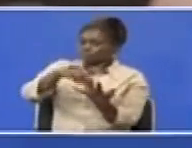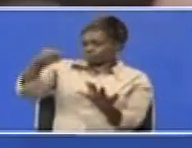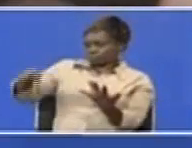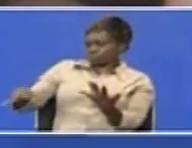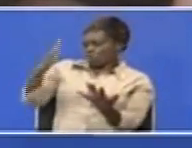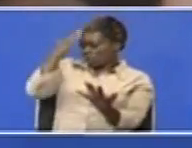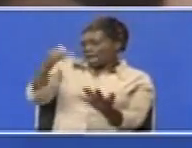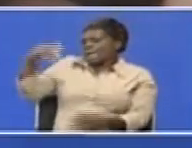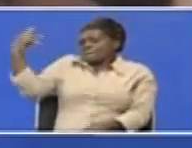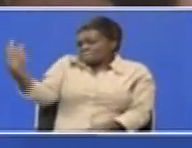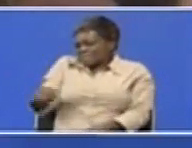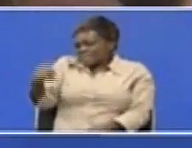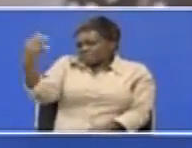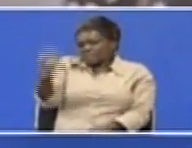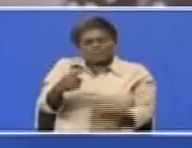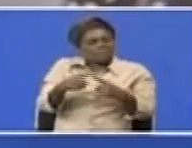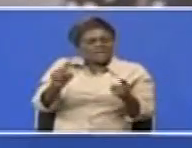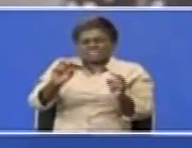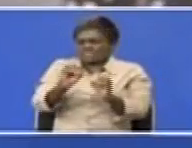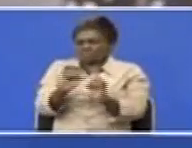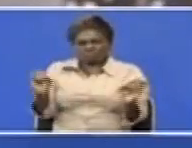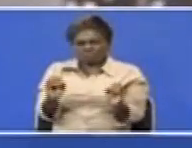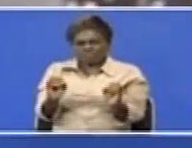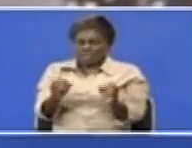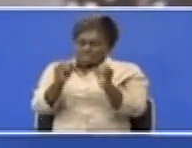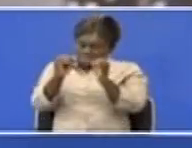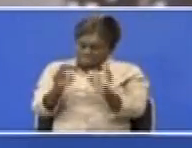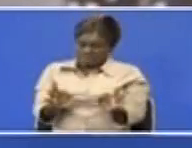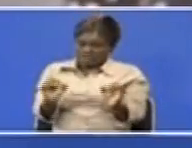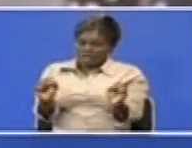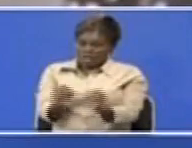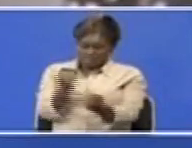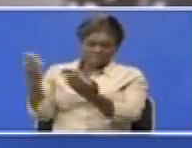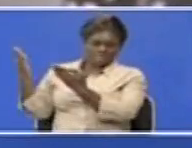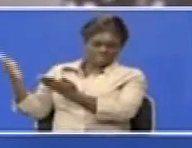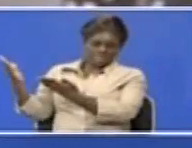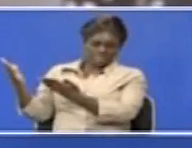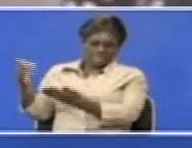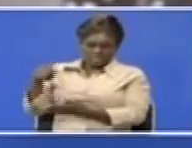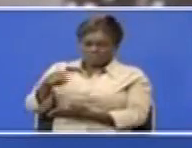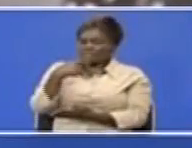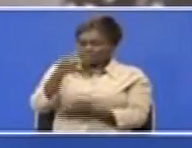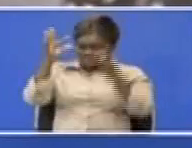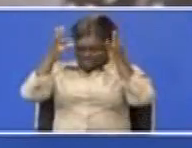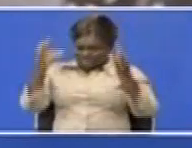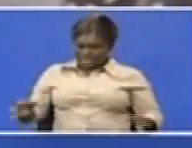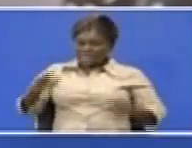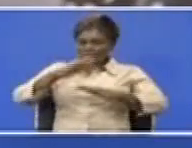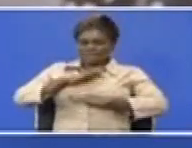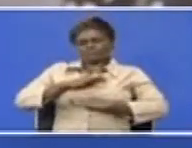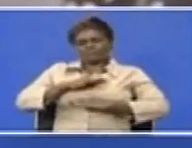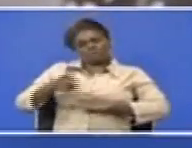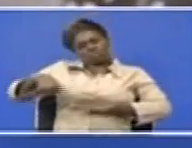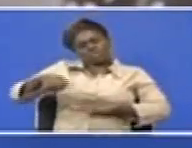to constant beatings, but to no avail. If this is what it took for it to get here and for her to say, you know what, this is enough, then